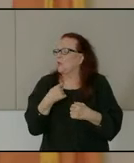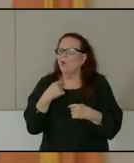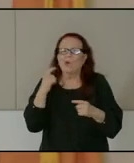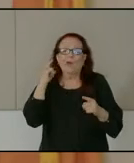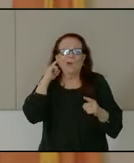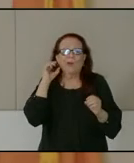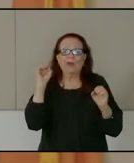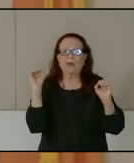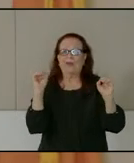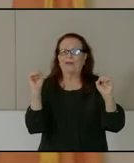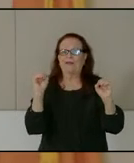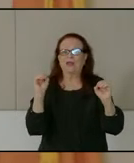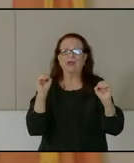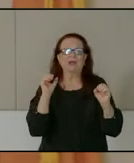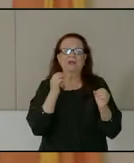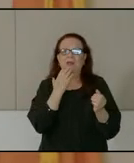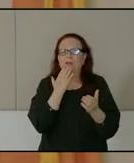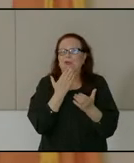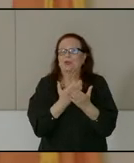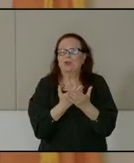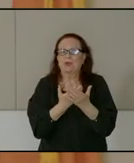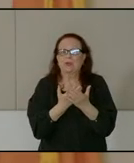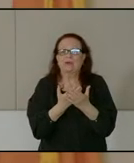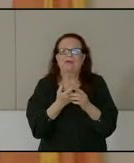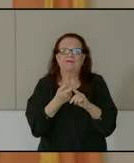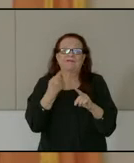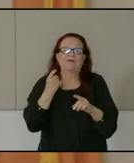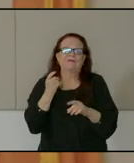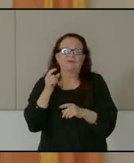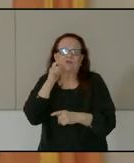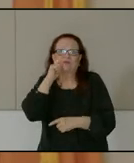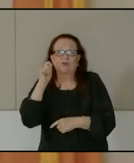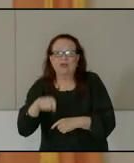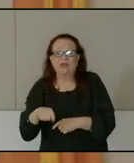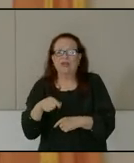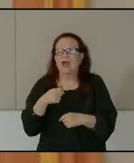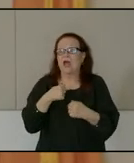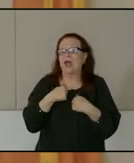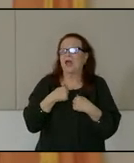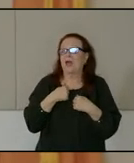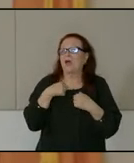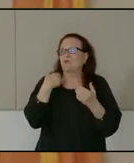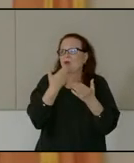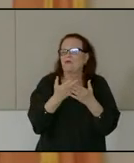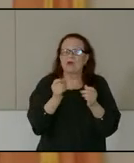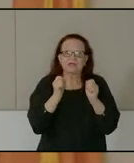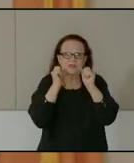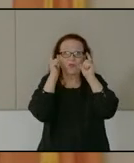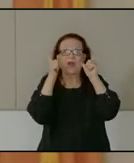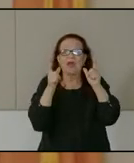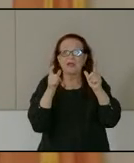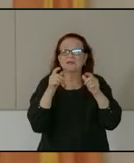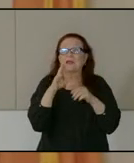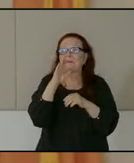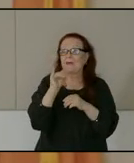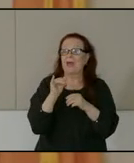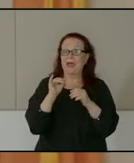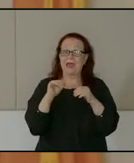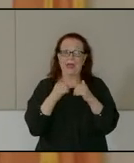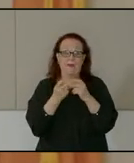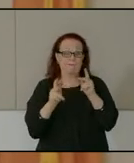of our baggage, and I was surprised very much by people and